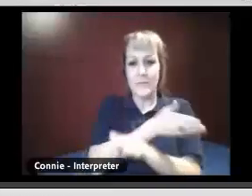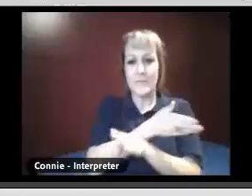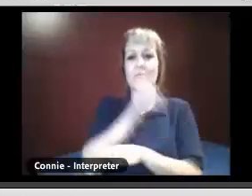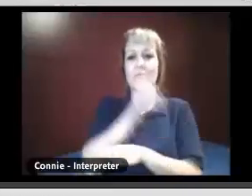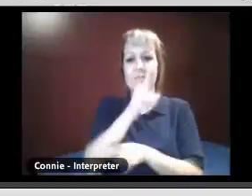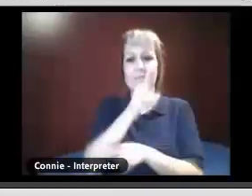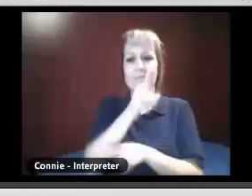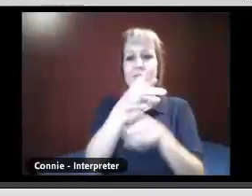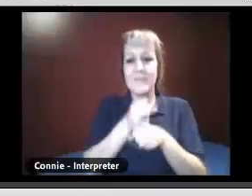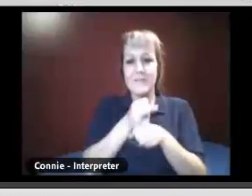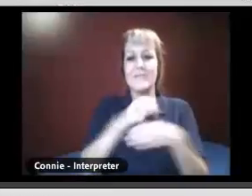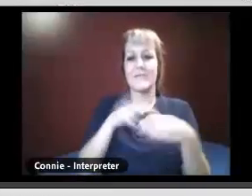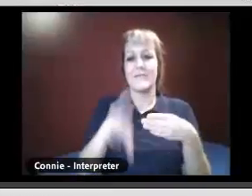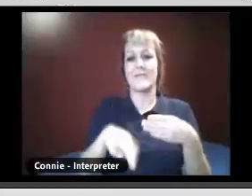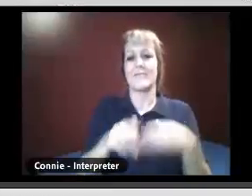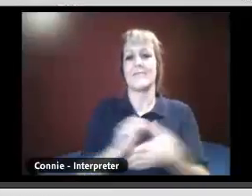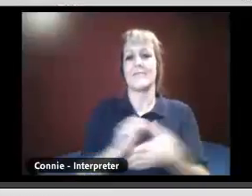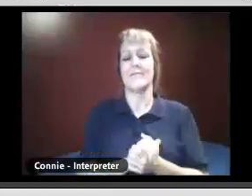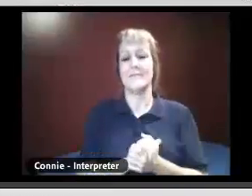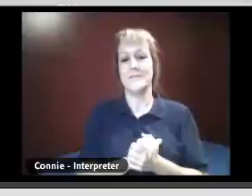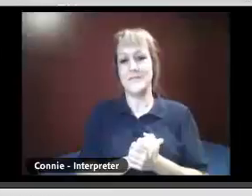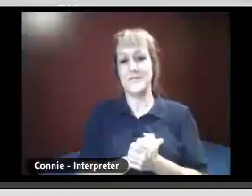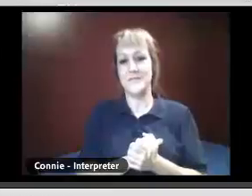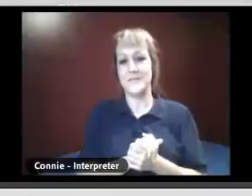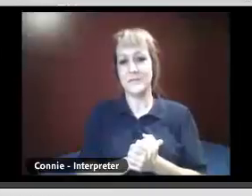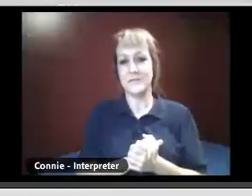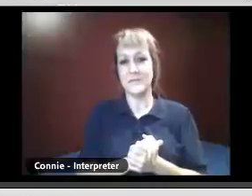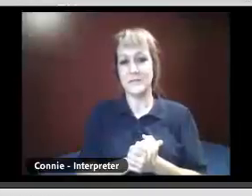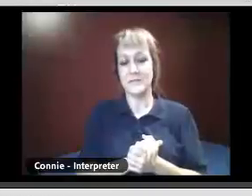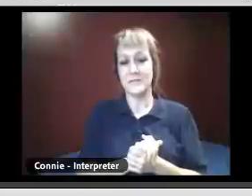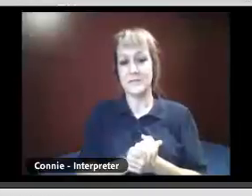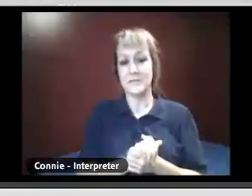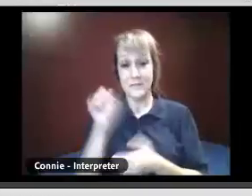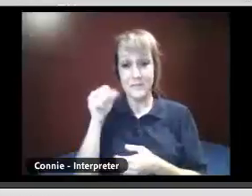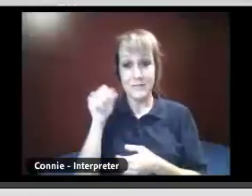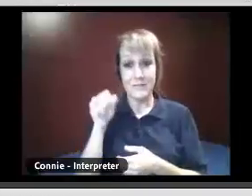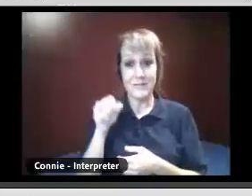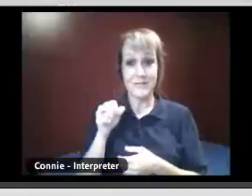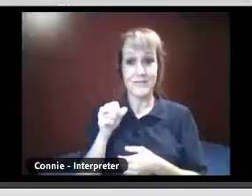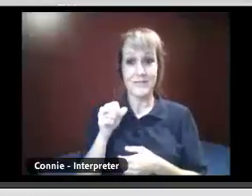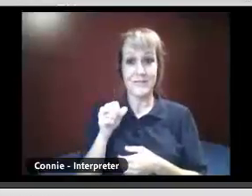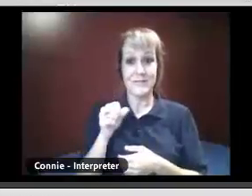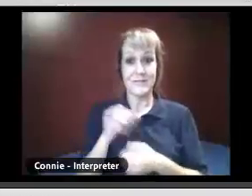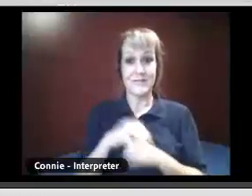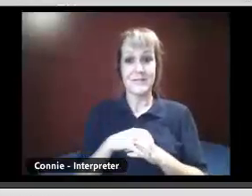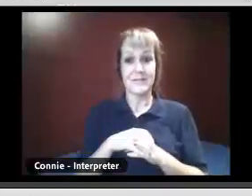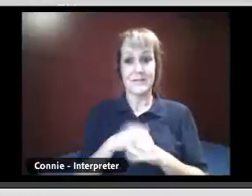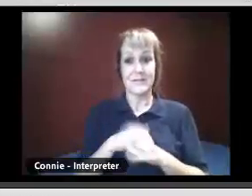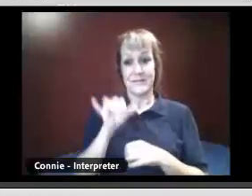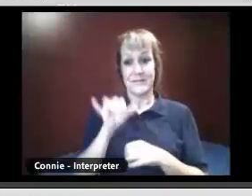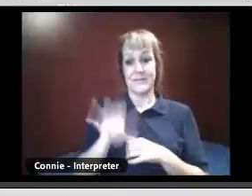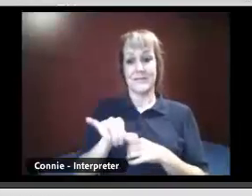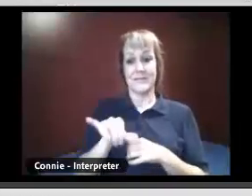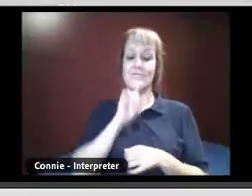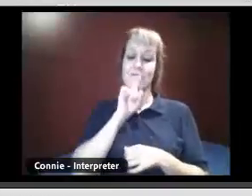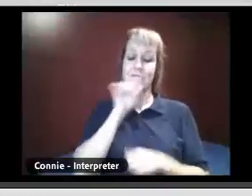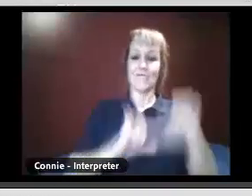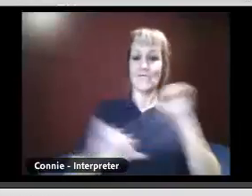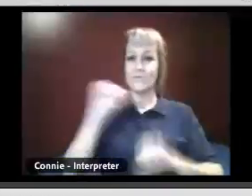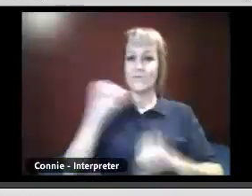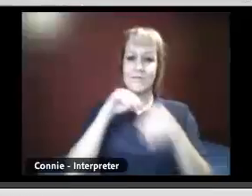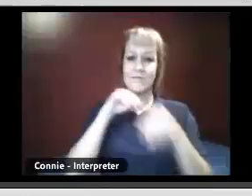And here's Beth, I could see it. Yeah, and so with this drama and these messages and this